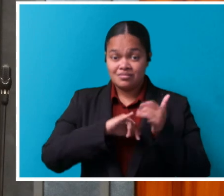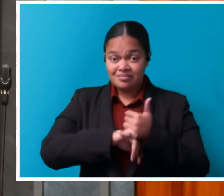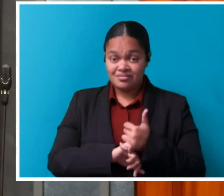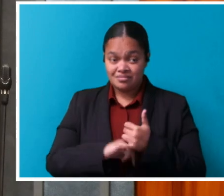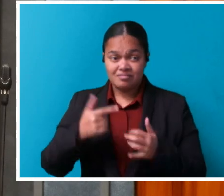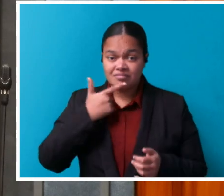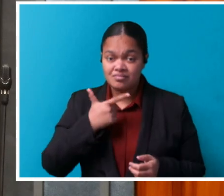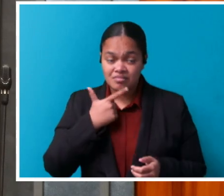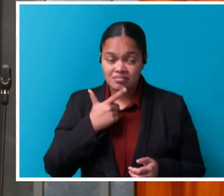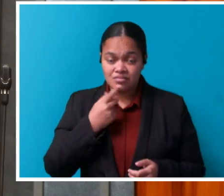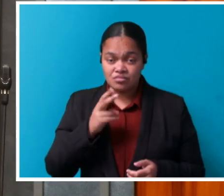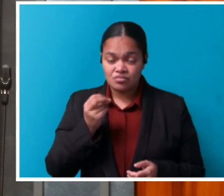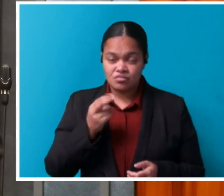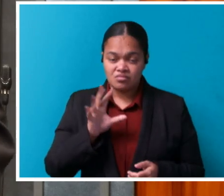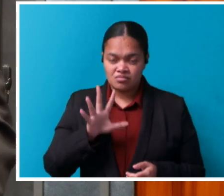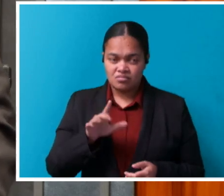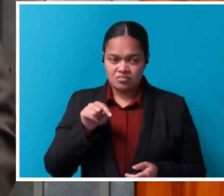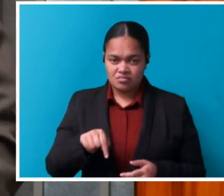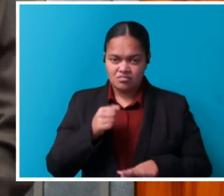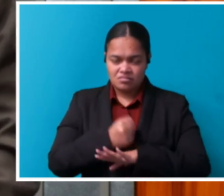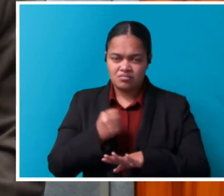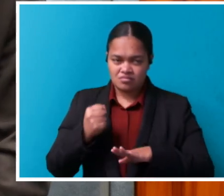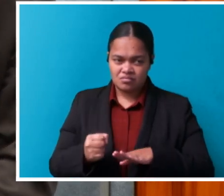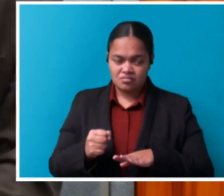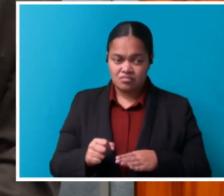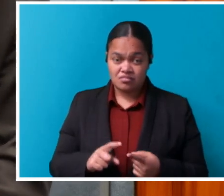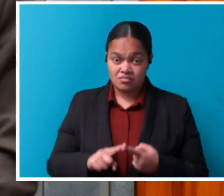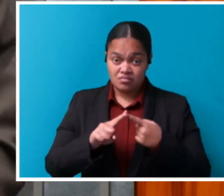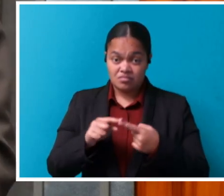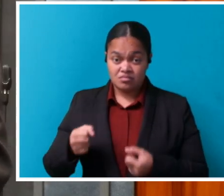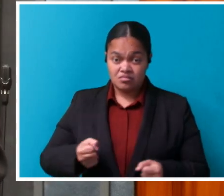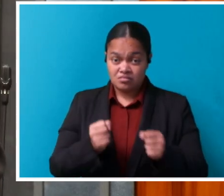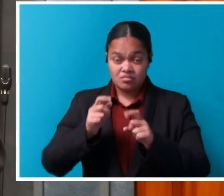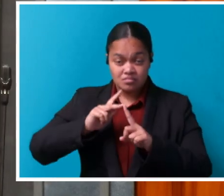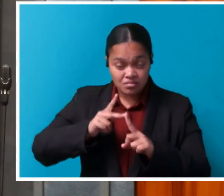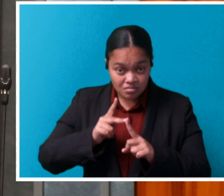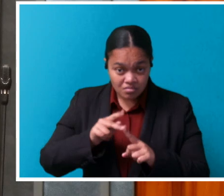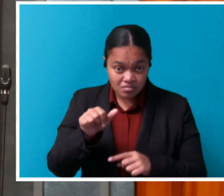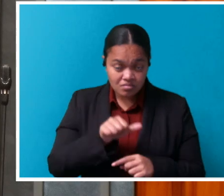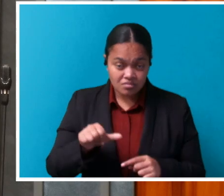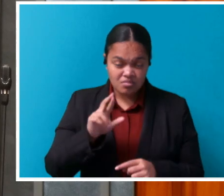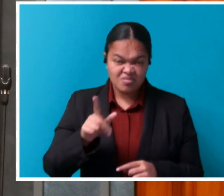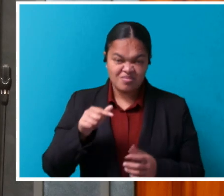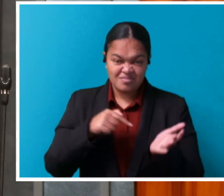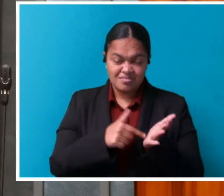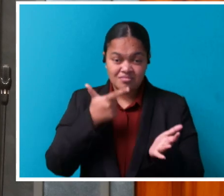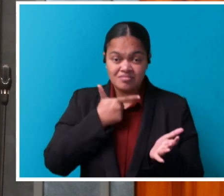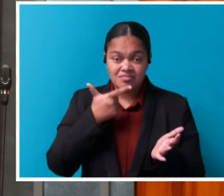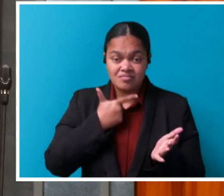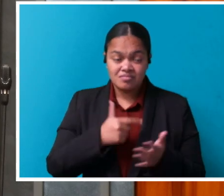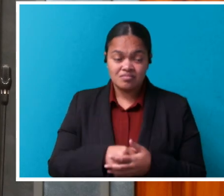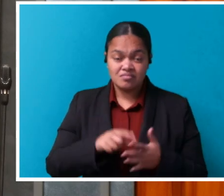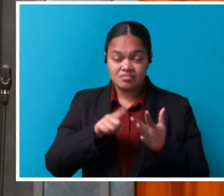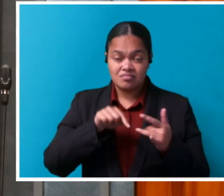under the coalition. Mr. Speaker, sir, one of the strategic priority areas for TSLS is